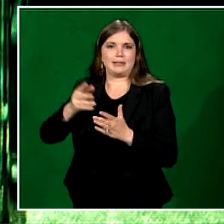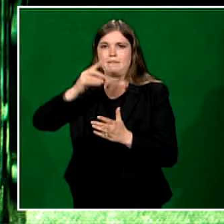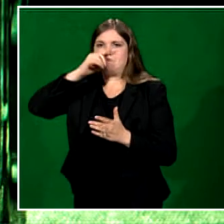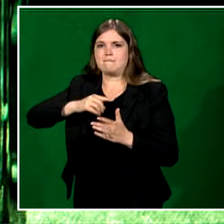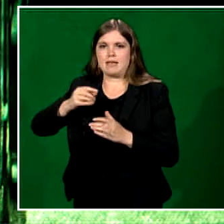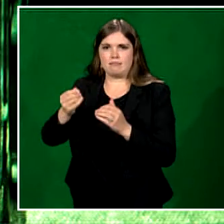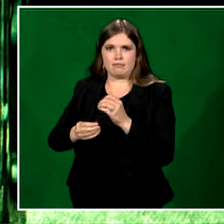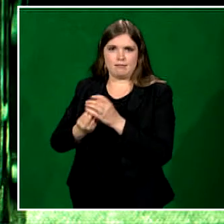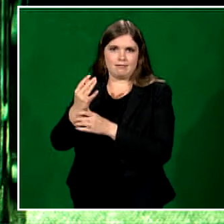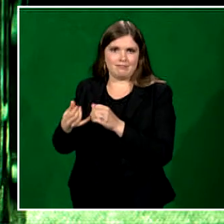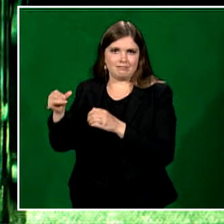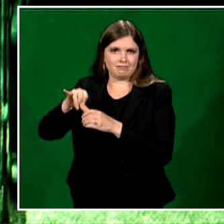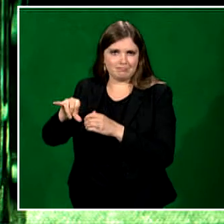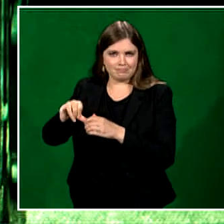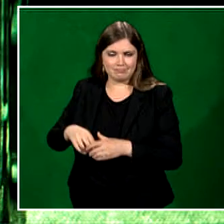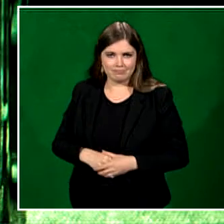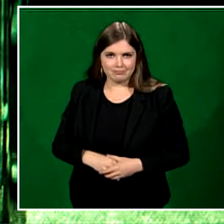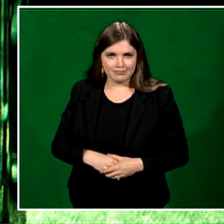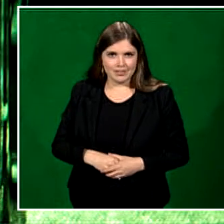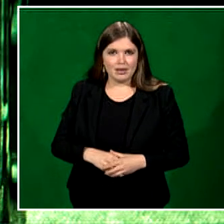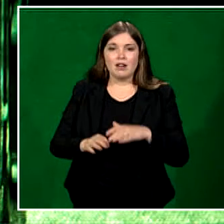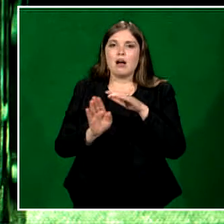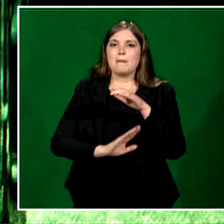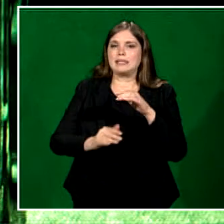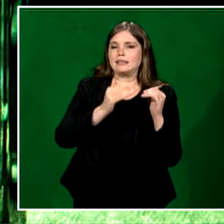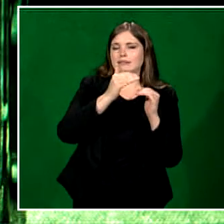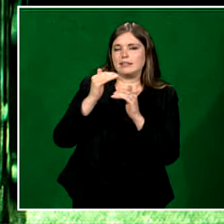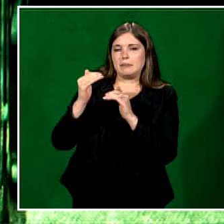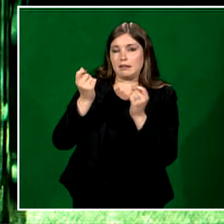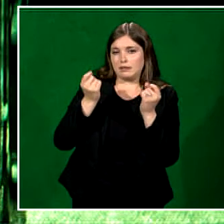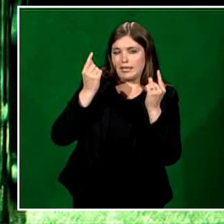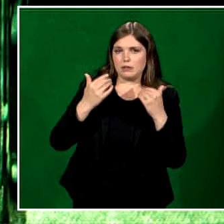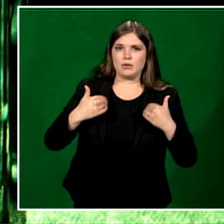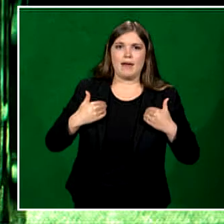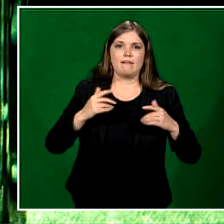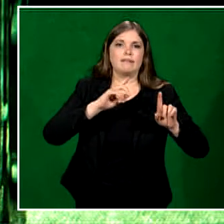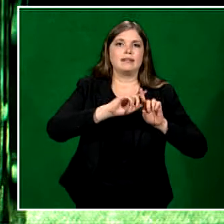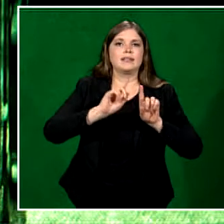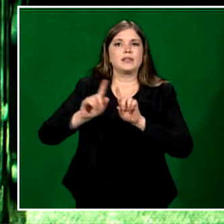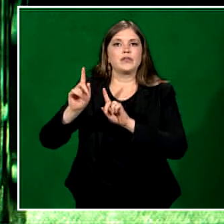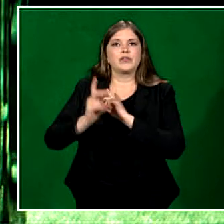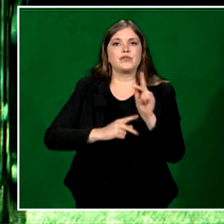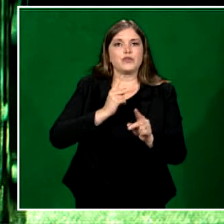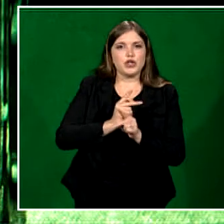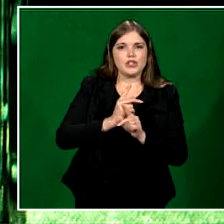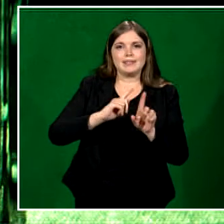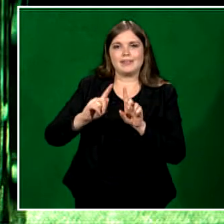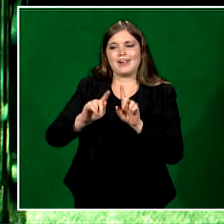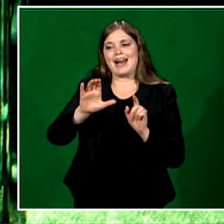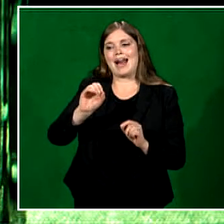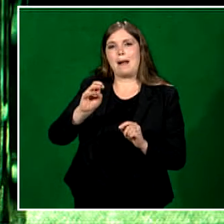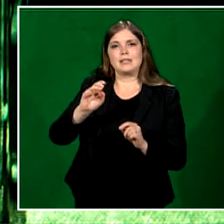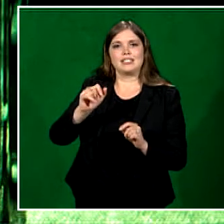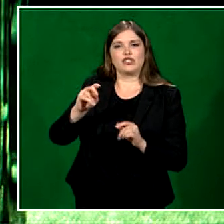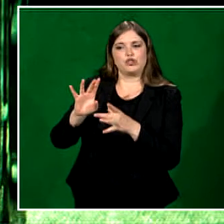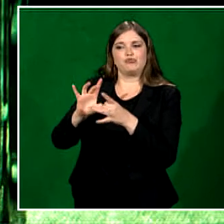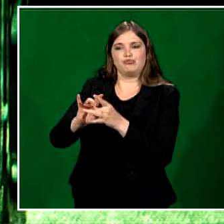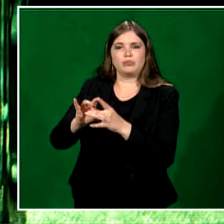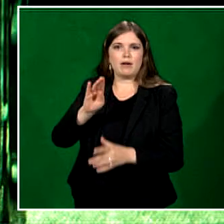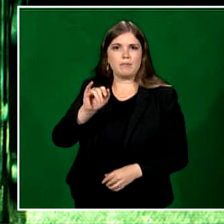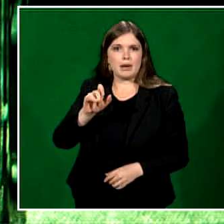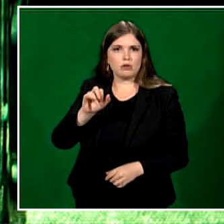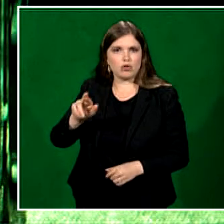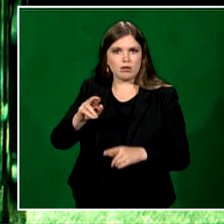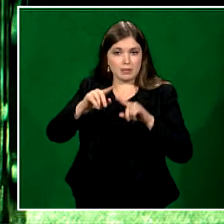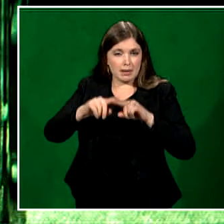fertilizers. My basic and limited understanding is that there are different versions and compositions of biochar depending on the starting